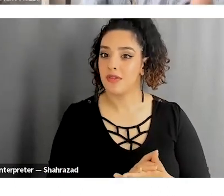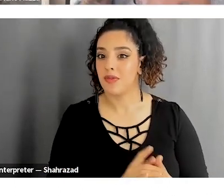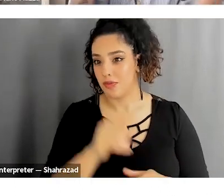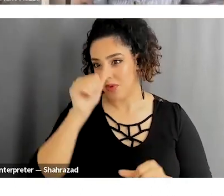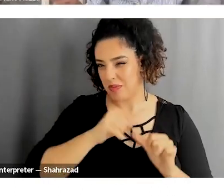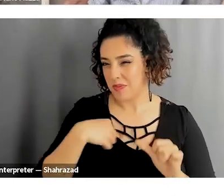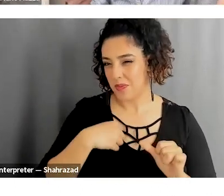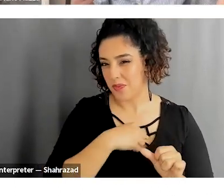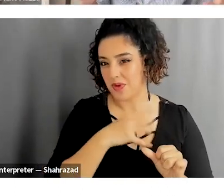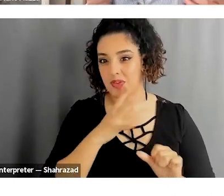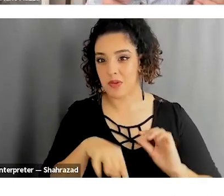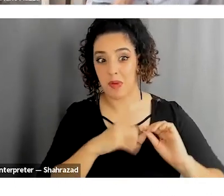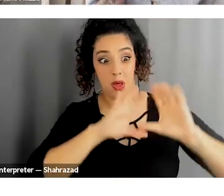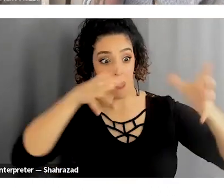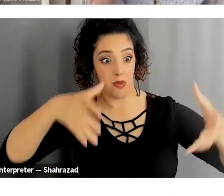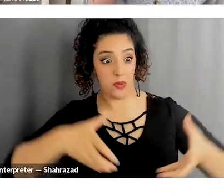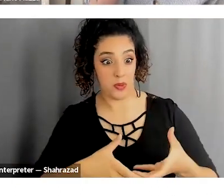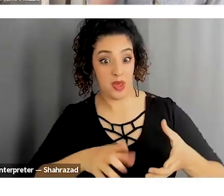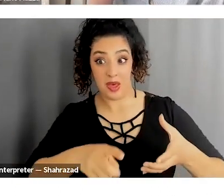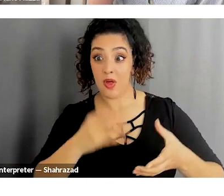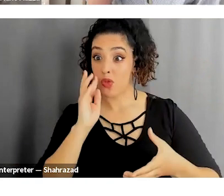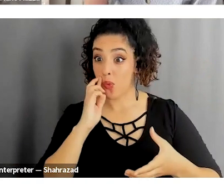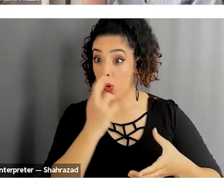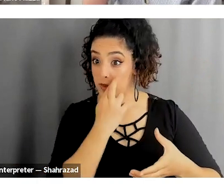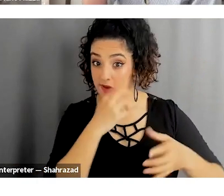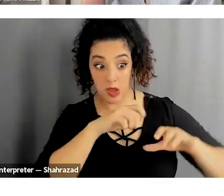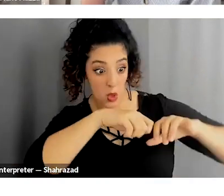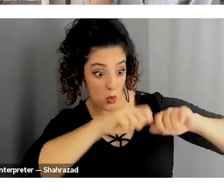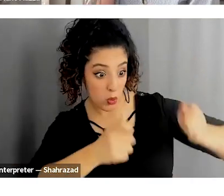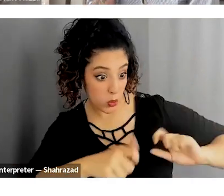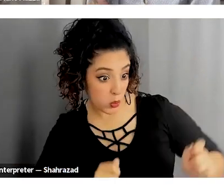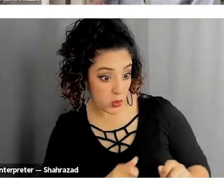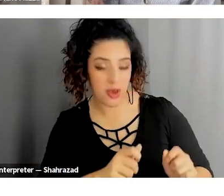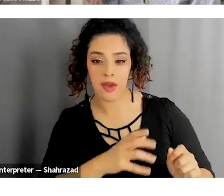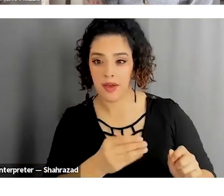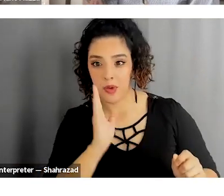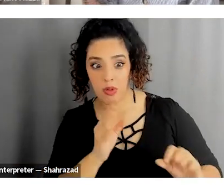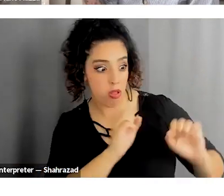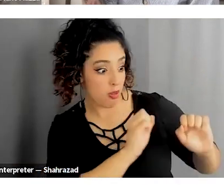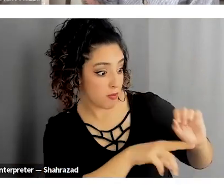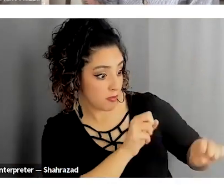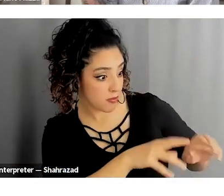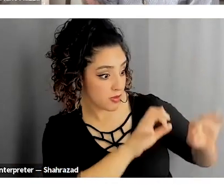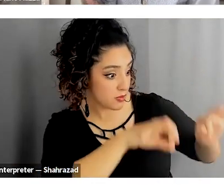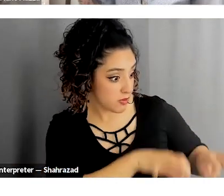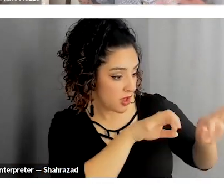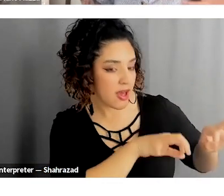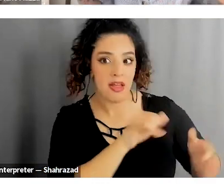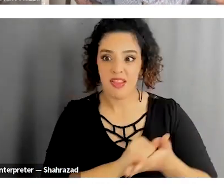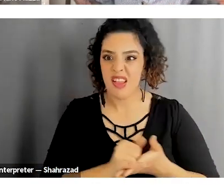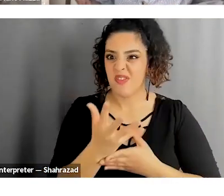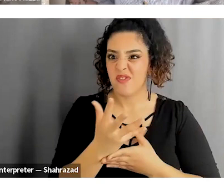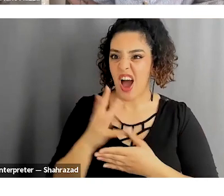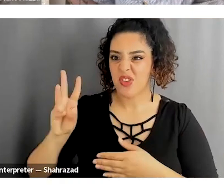of me breaking apart the roses, right? That was only like, I would say like 5 or 6 garbage bags full of roses, right?